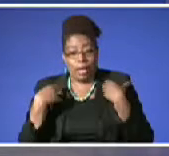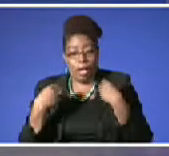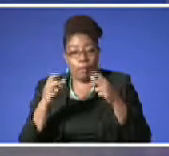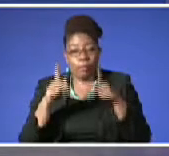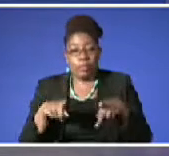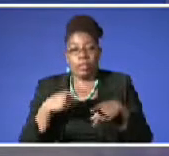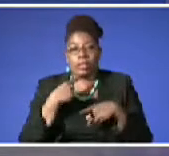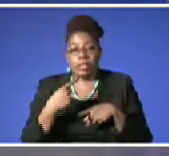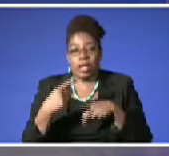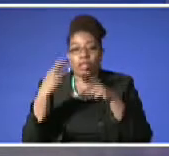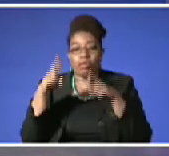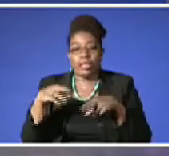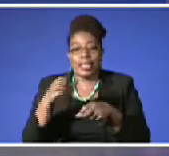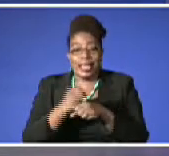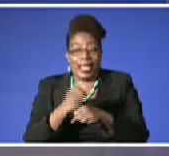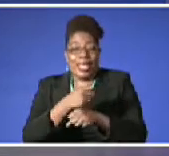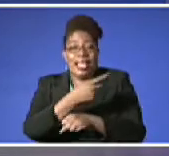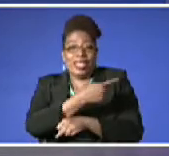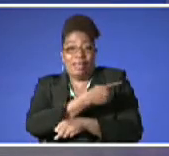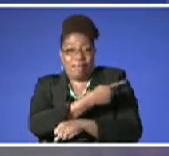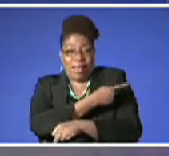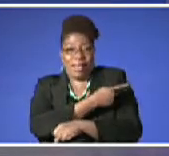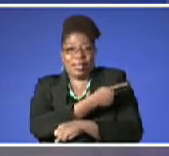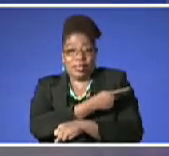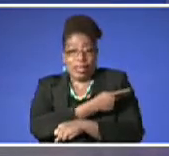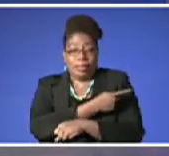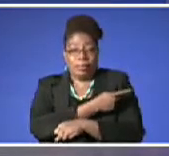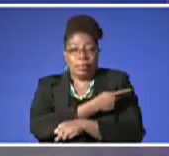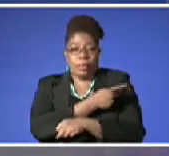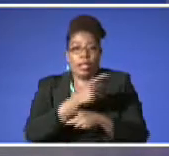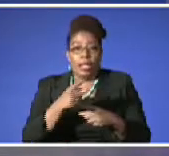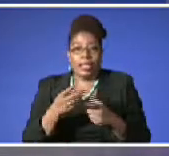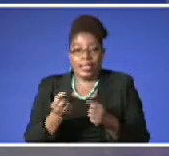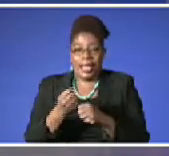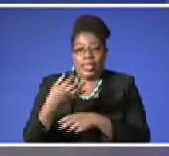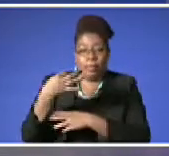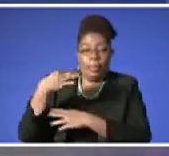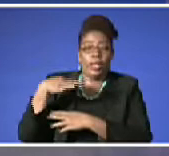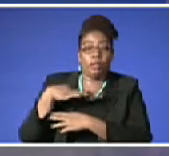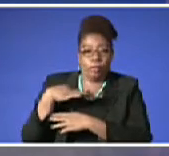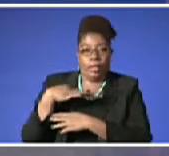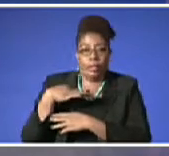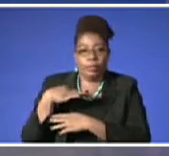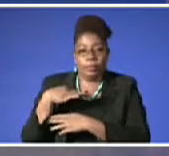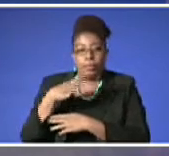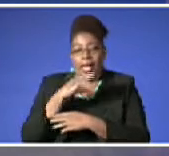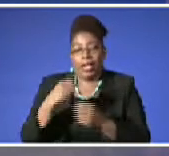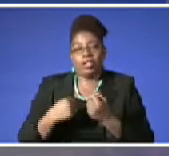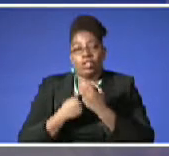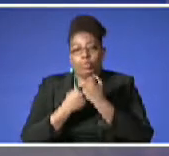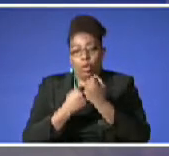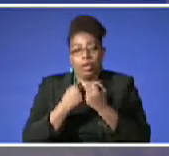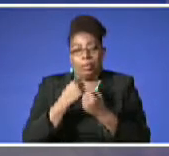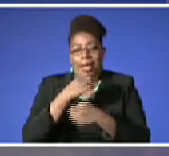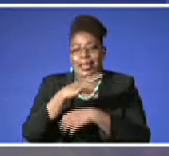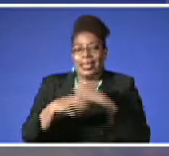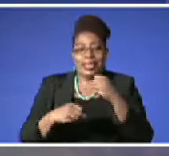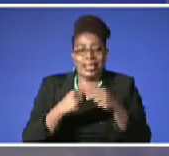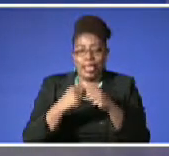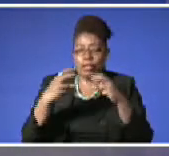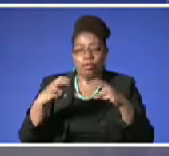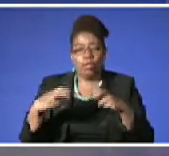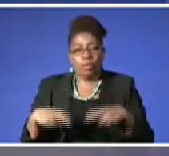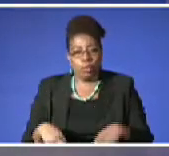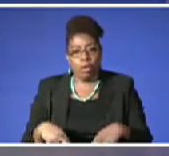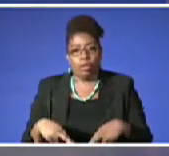all residents to get the flu vaccine, touting the benefits of it as safe, effective, and supported by years of research.